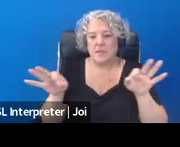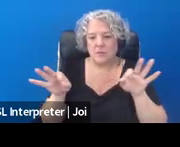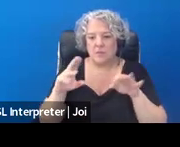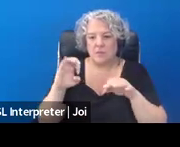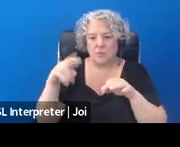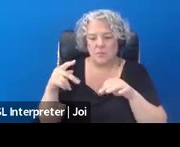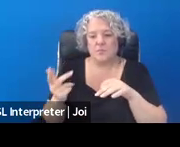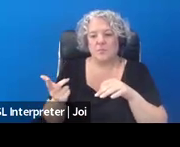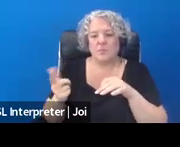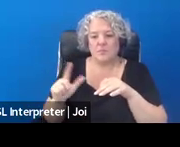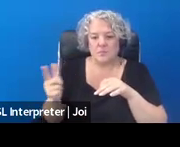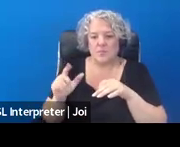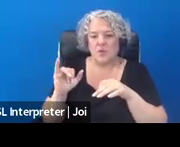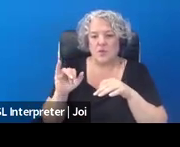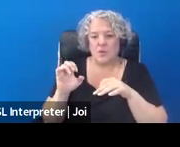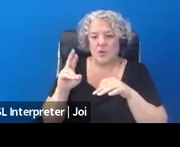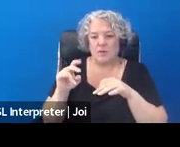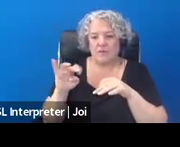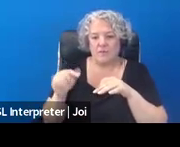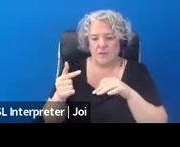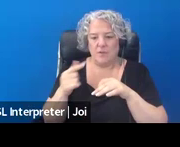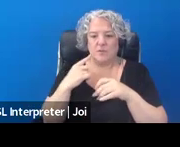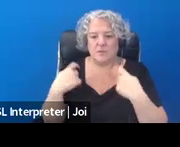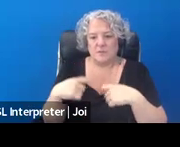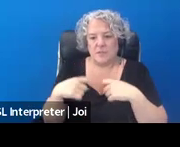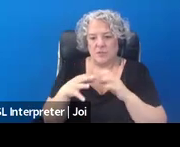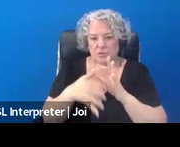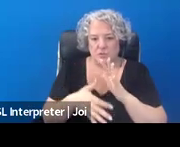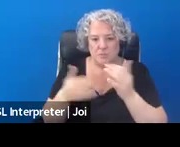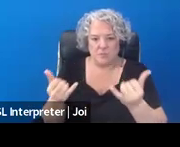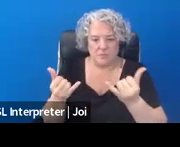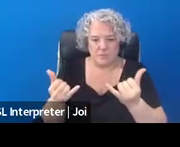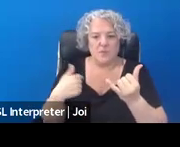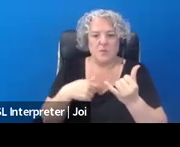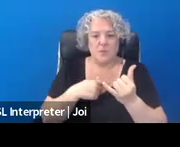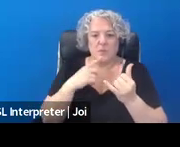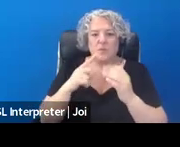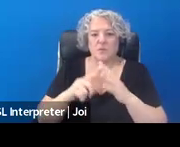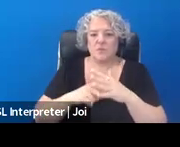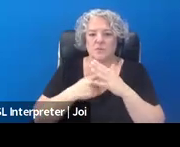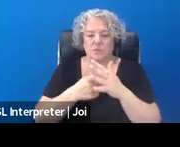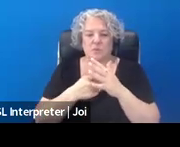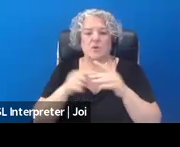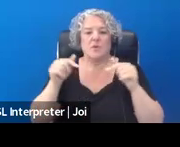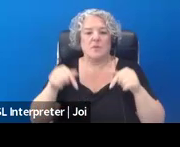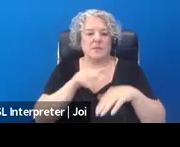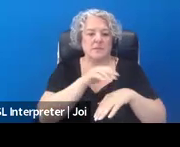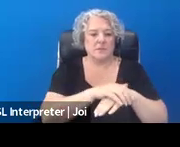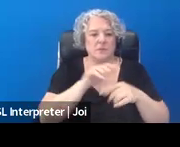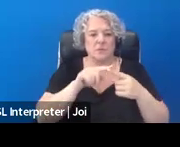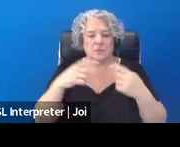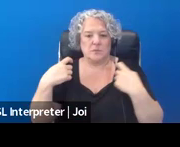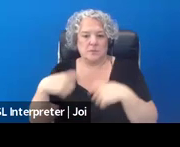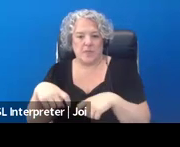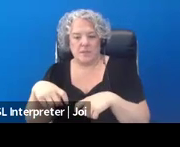Irwin and I will be your Spanish-English interpreters today. We're going to be interpreting this session from English into Spanish and Spanish